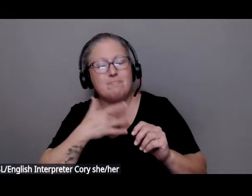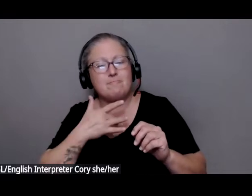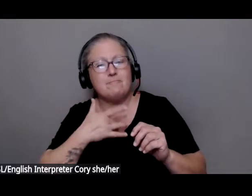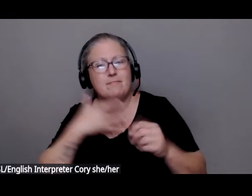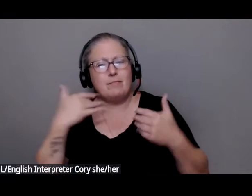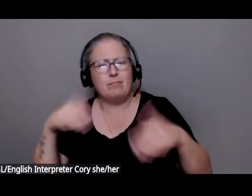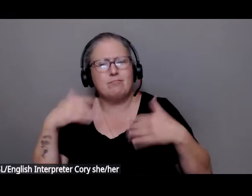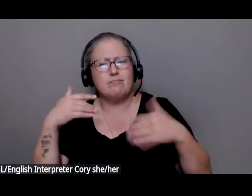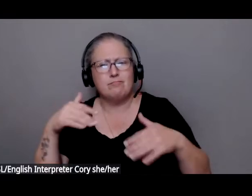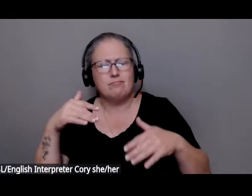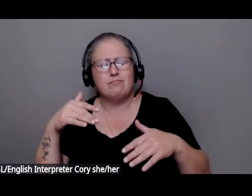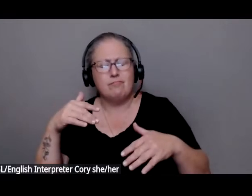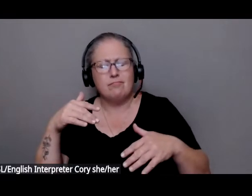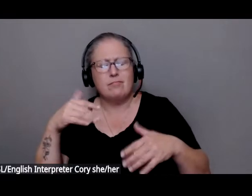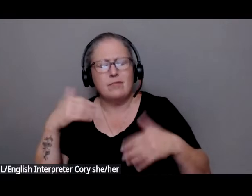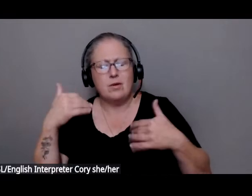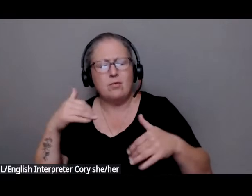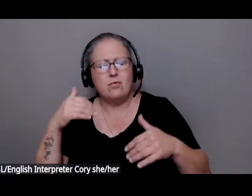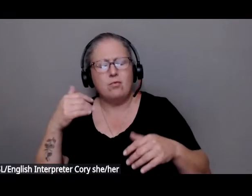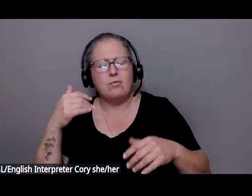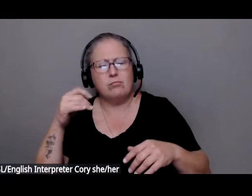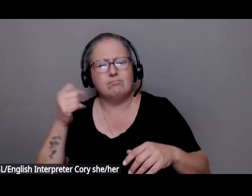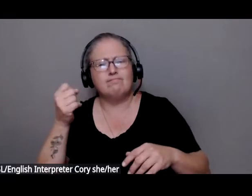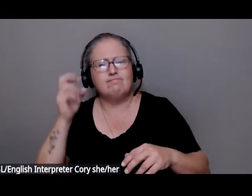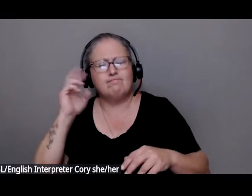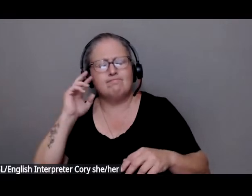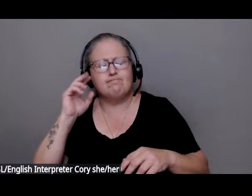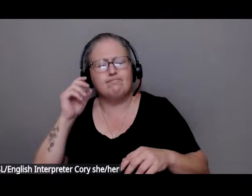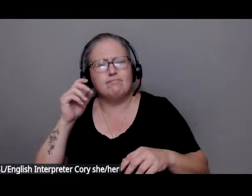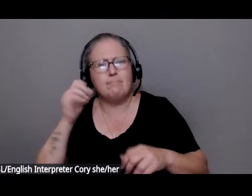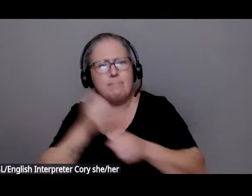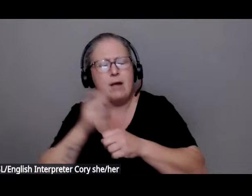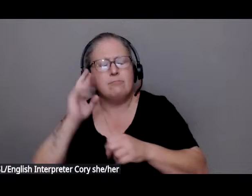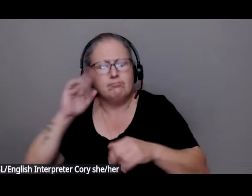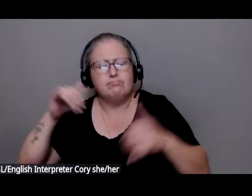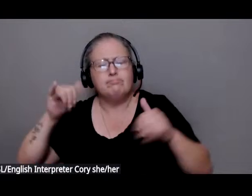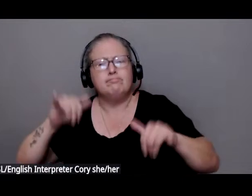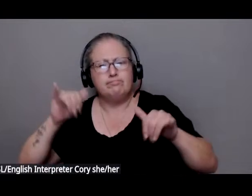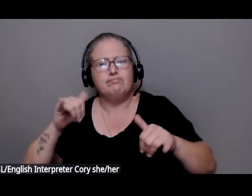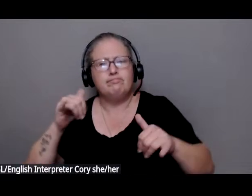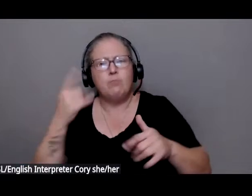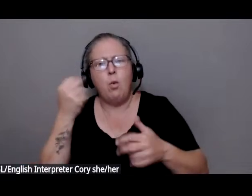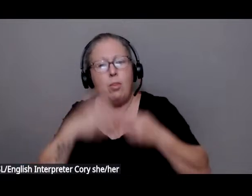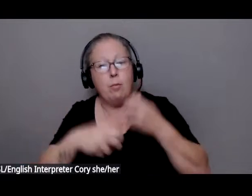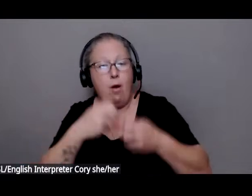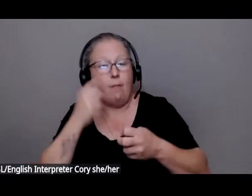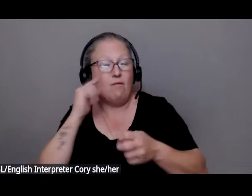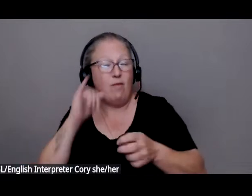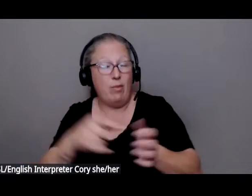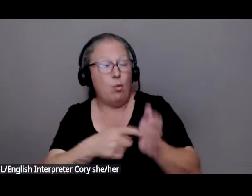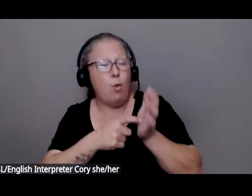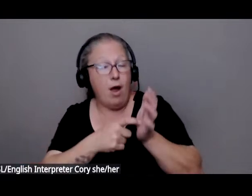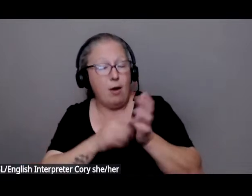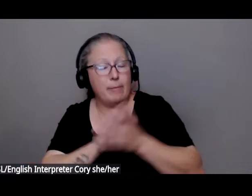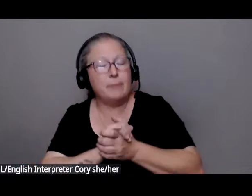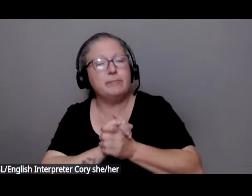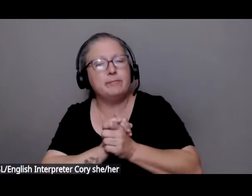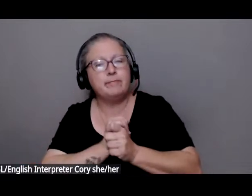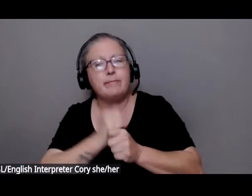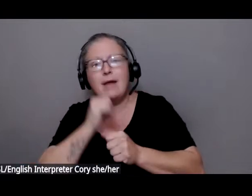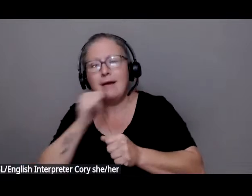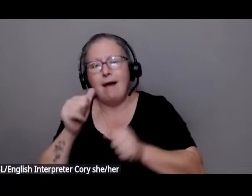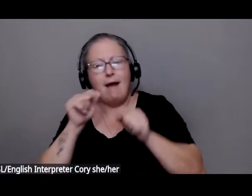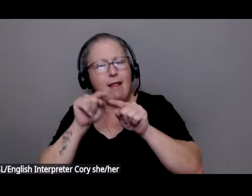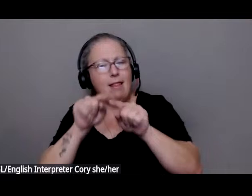very compelling as to what the issues are with the requirement, that it's not aligned